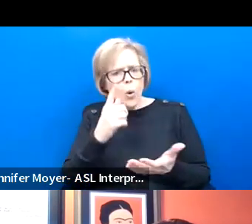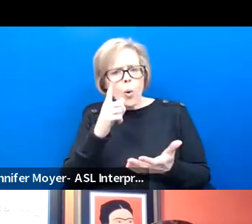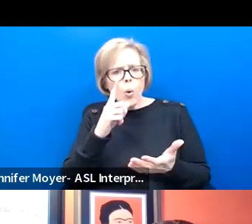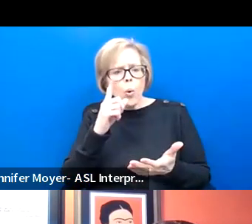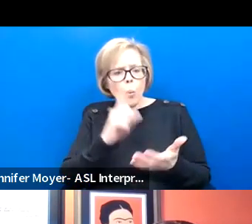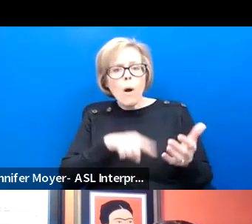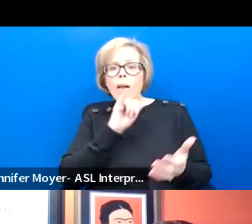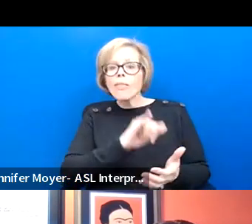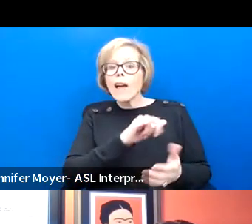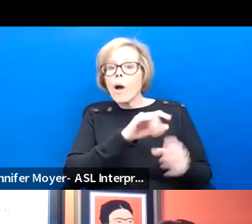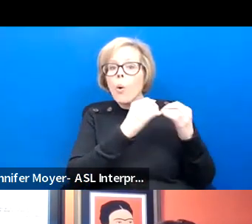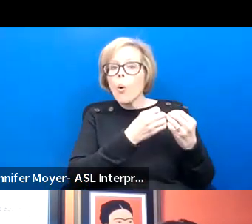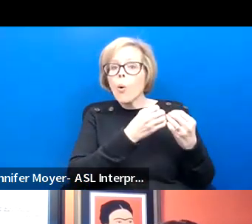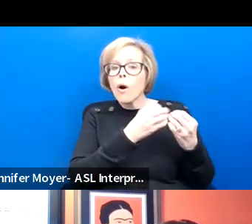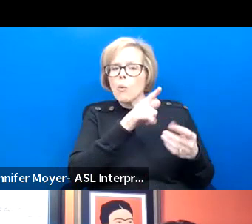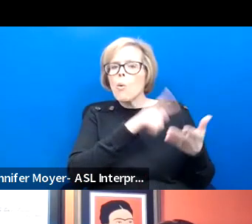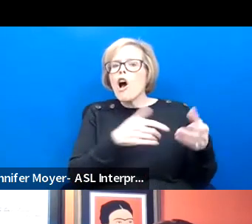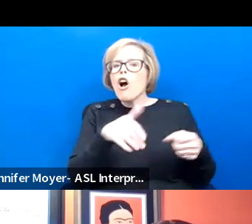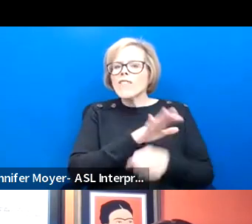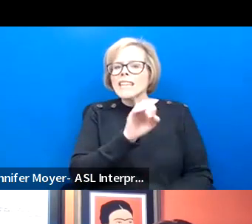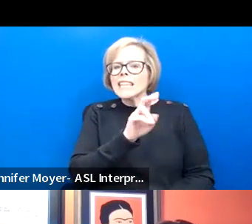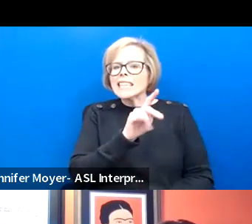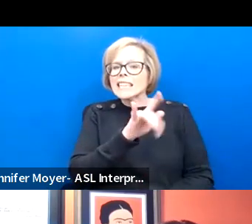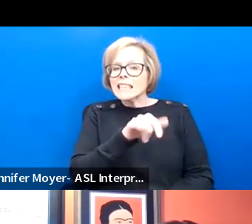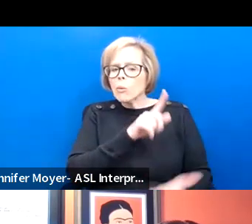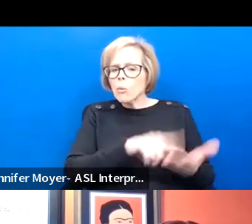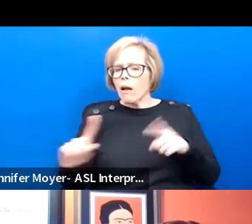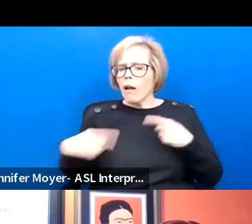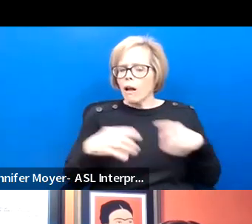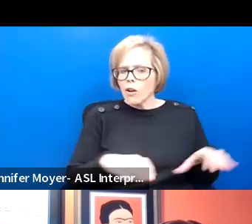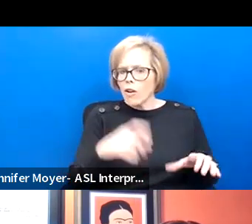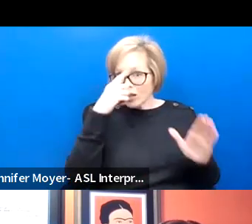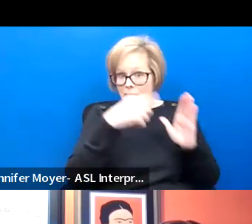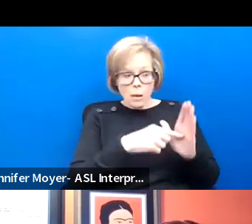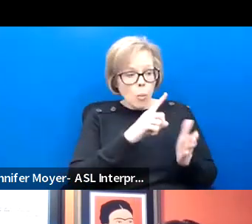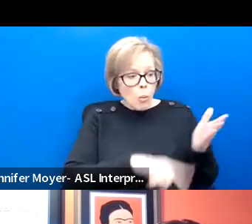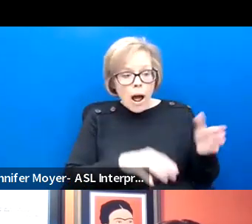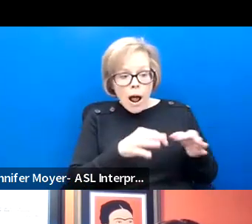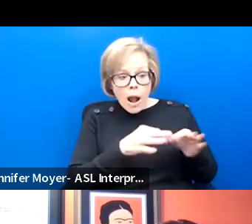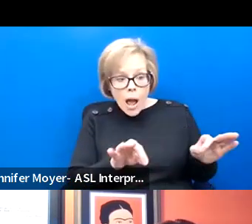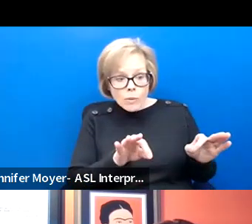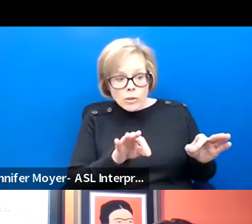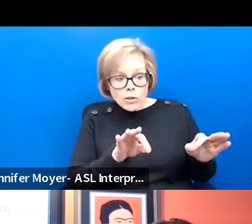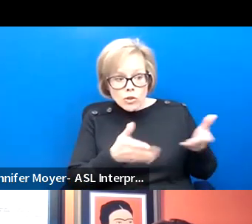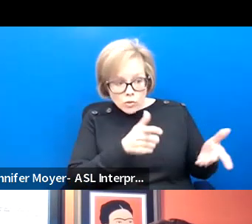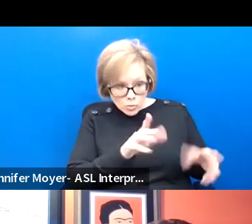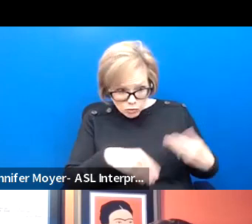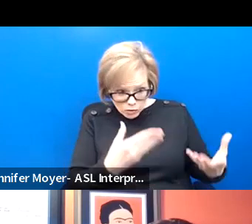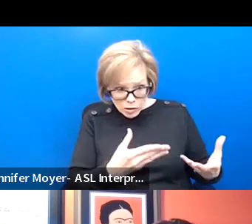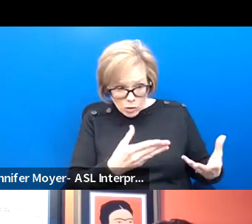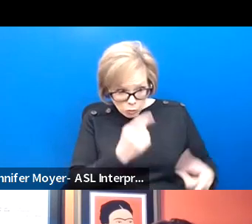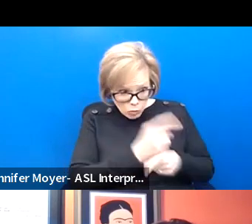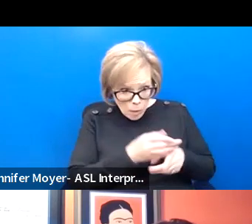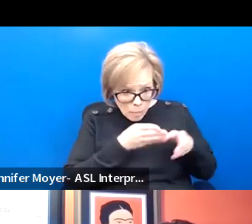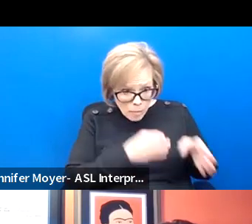has done to ensure that, for example, the language services that are being provided are being done in the appropriate